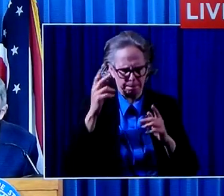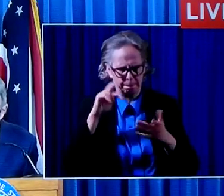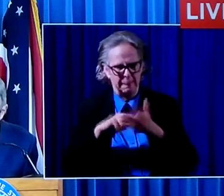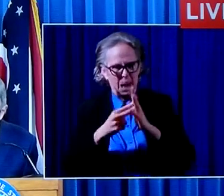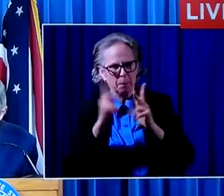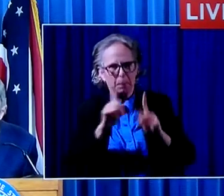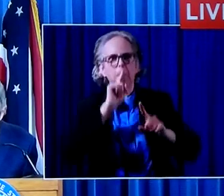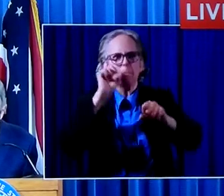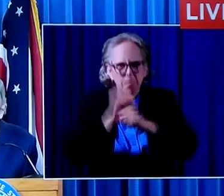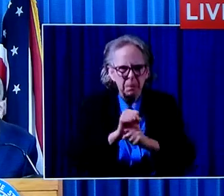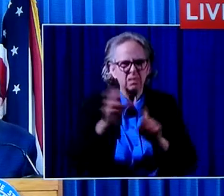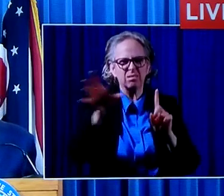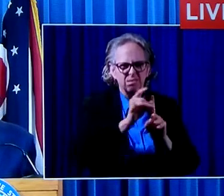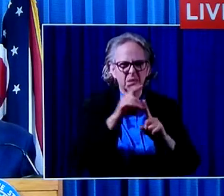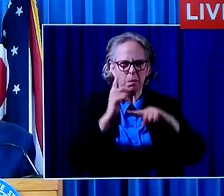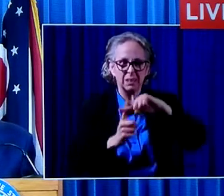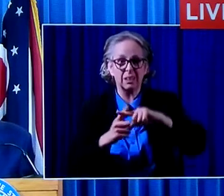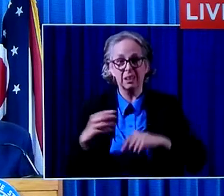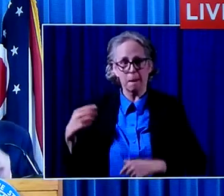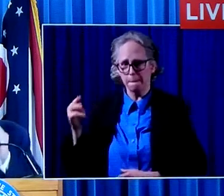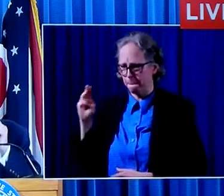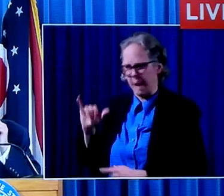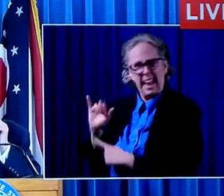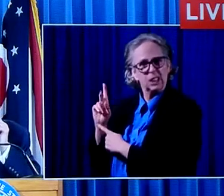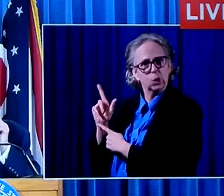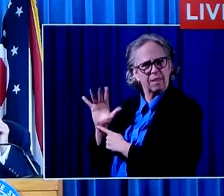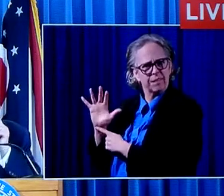May 25th. Since May 25th.